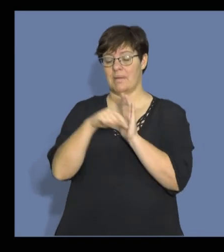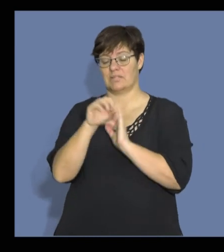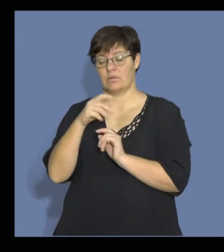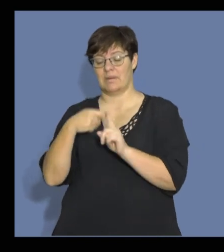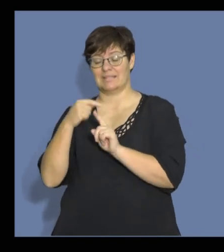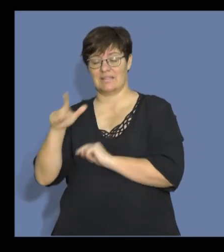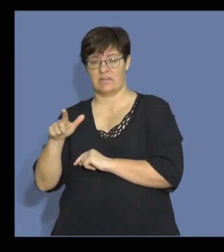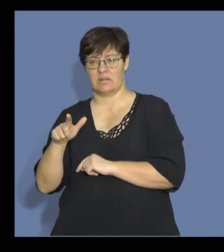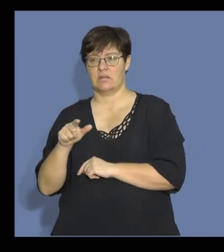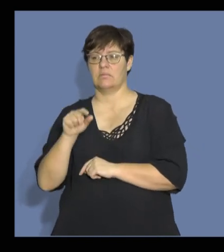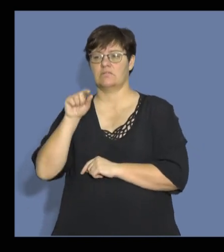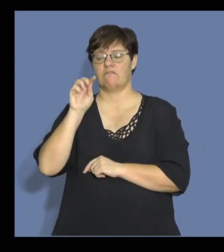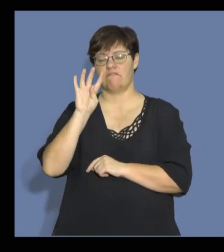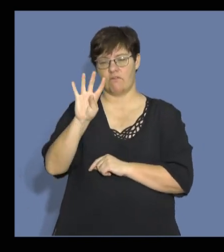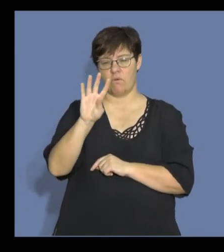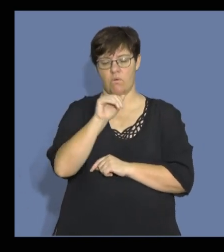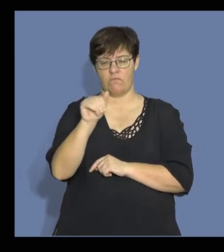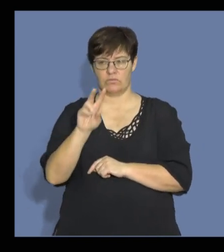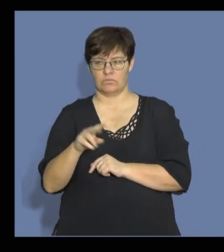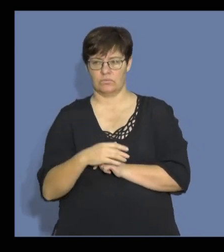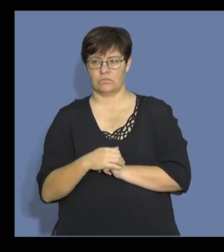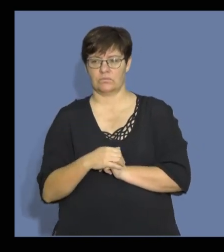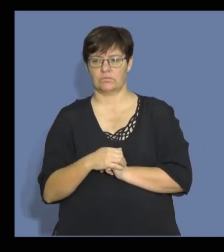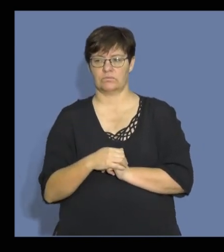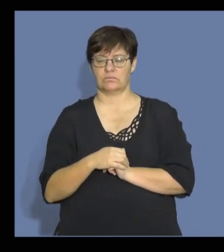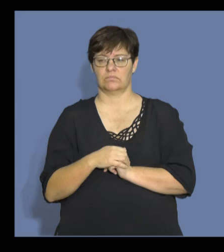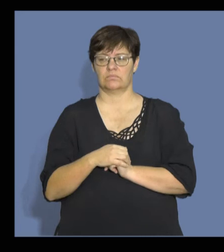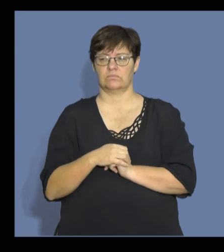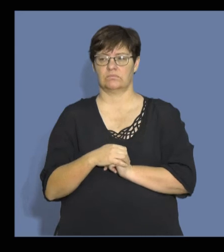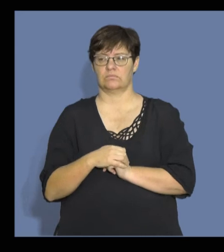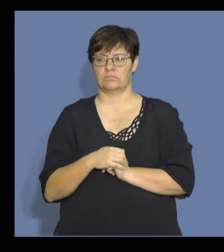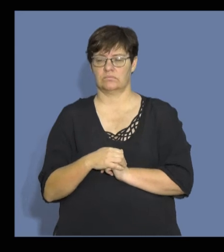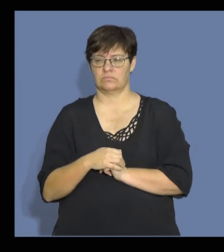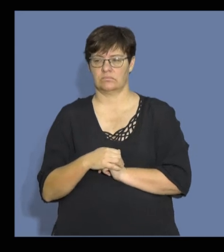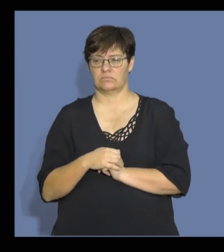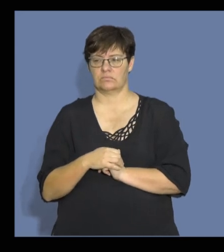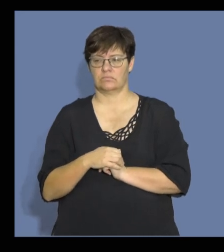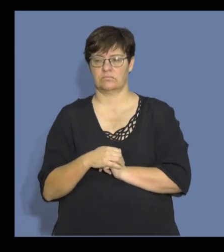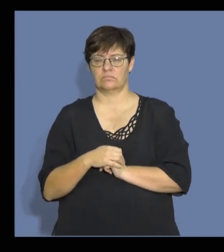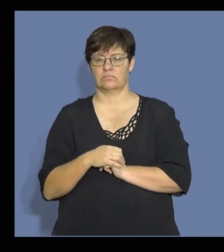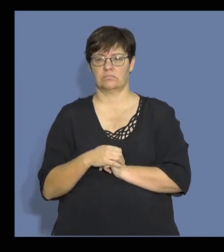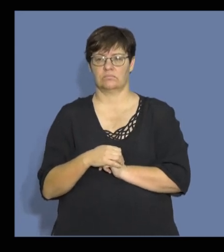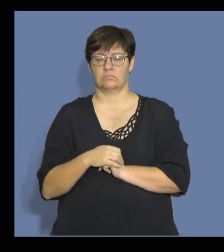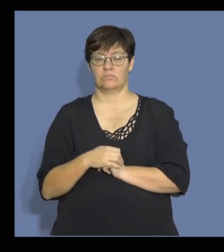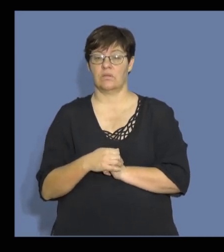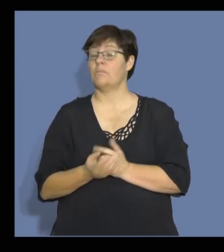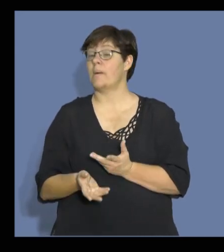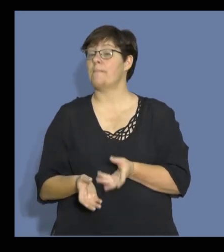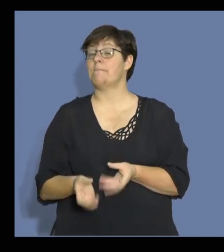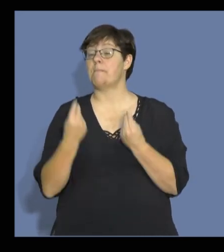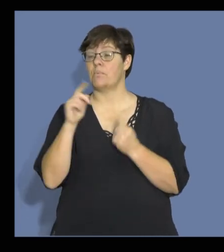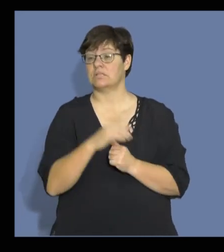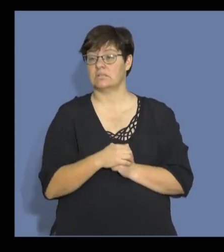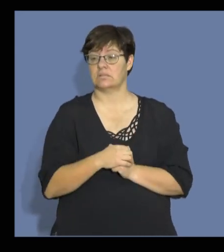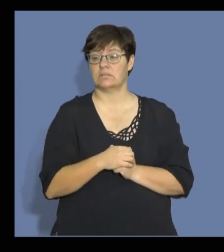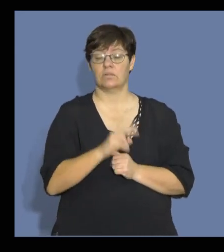go -3 and I add 7, I'm also going to get 4. If I divide, and I'm going to divide that by 2. And what I end up